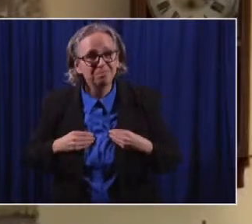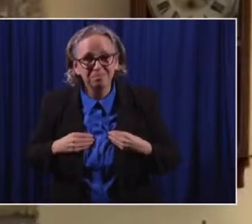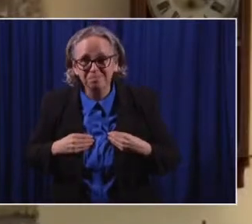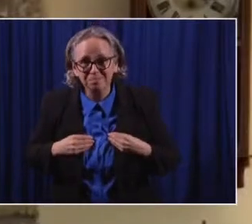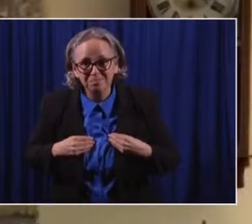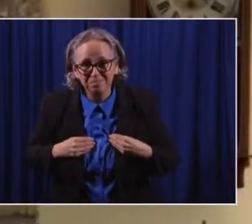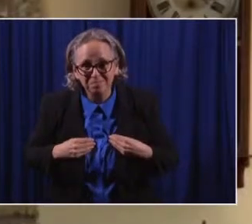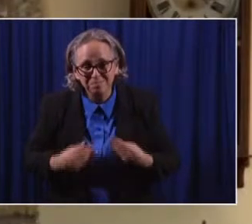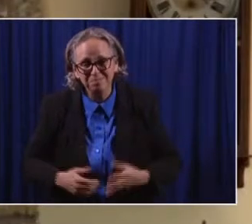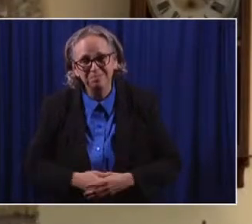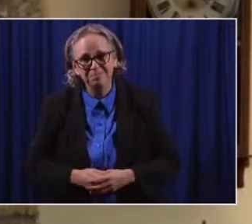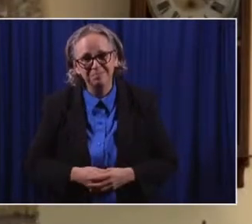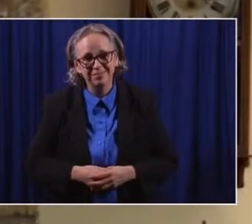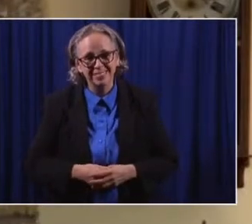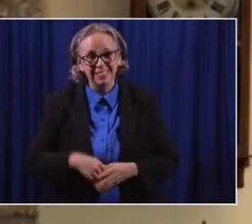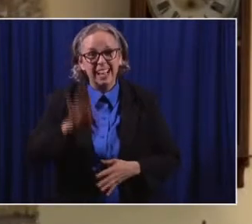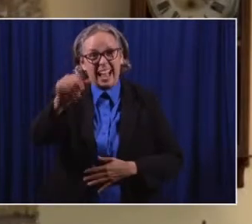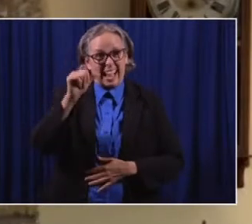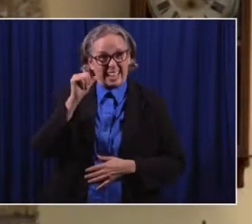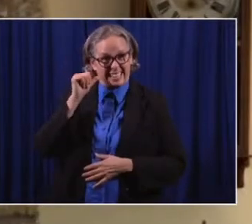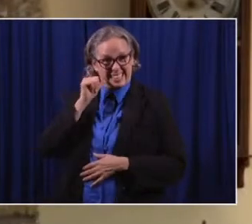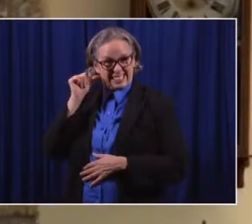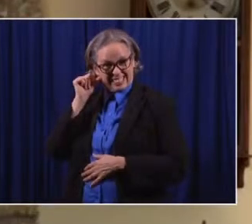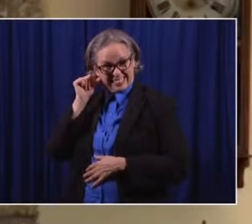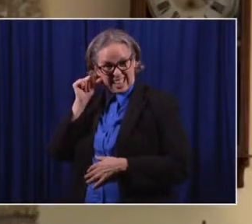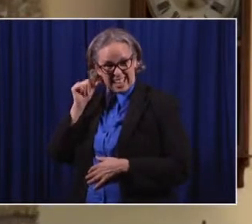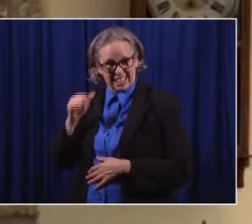reminded yesterday when Fran and I left